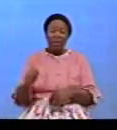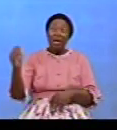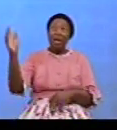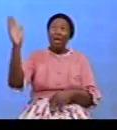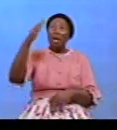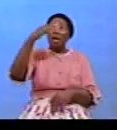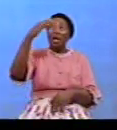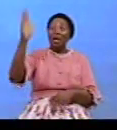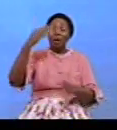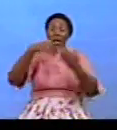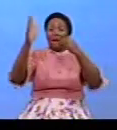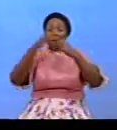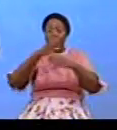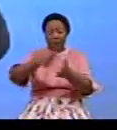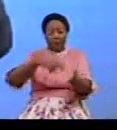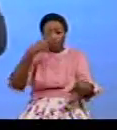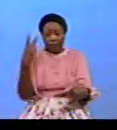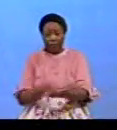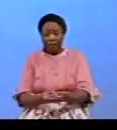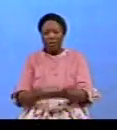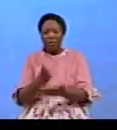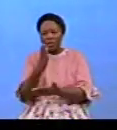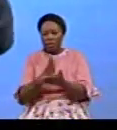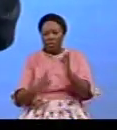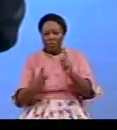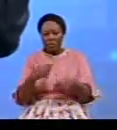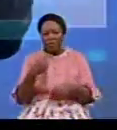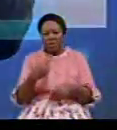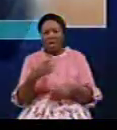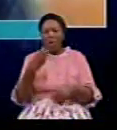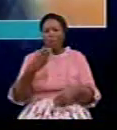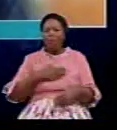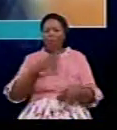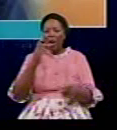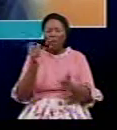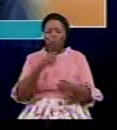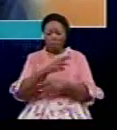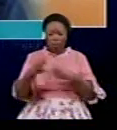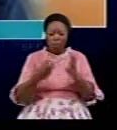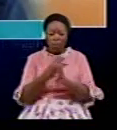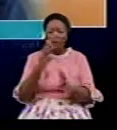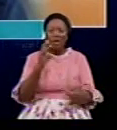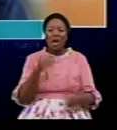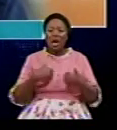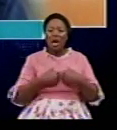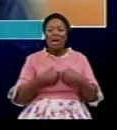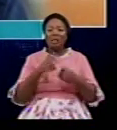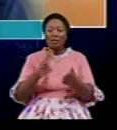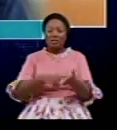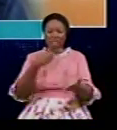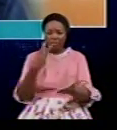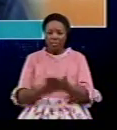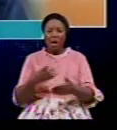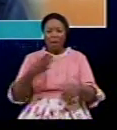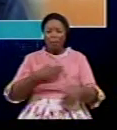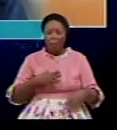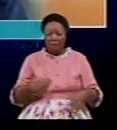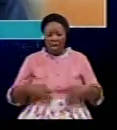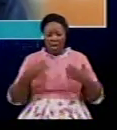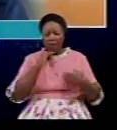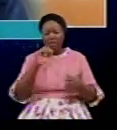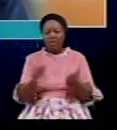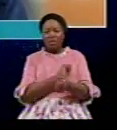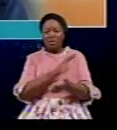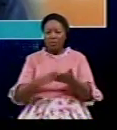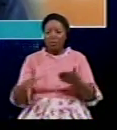of the Lord. You've been a heathen. You return to the Lord and you don't bring your idolatry and